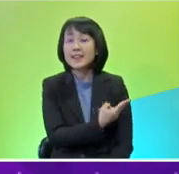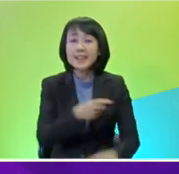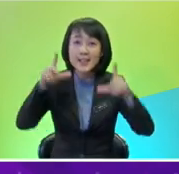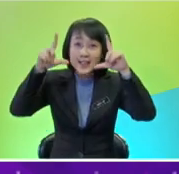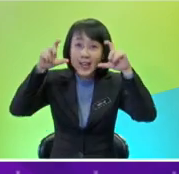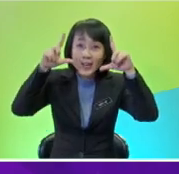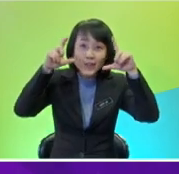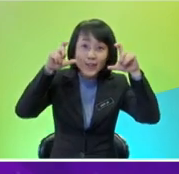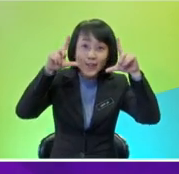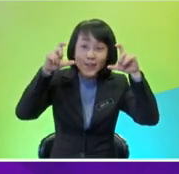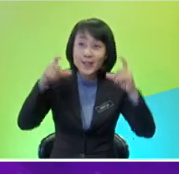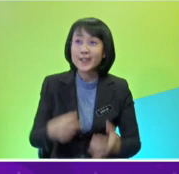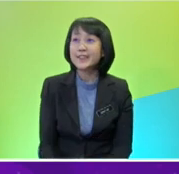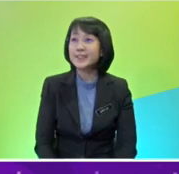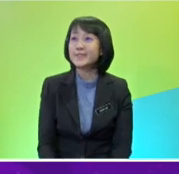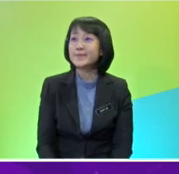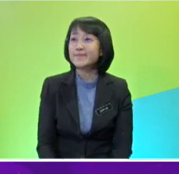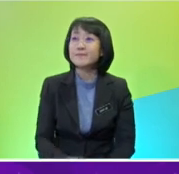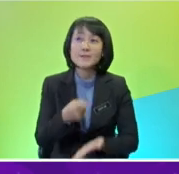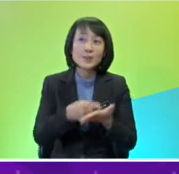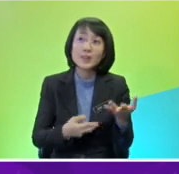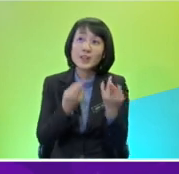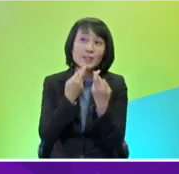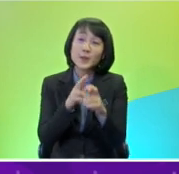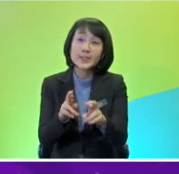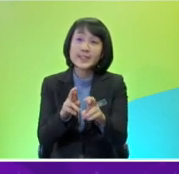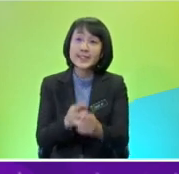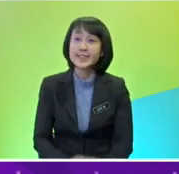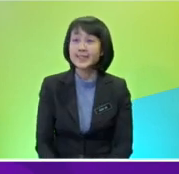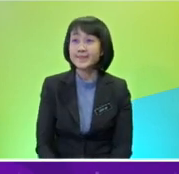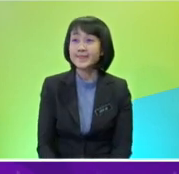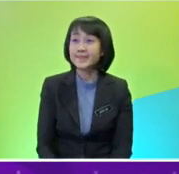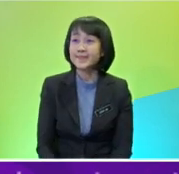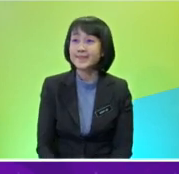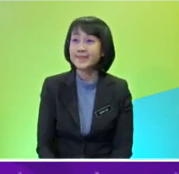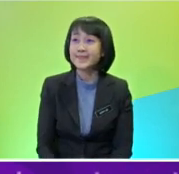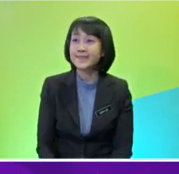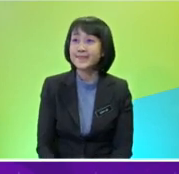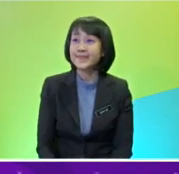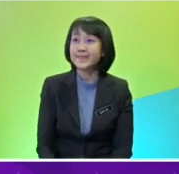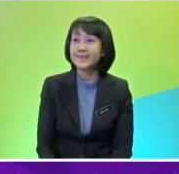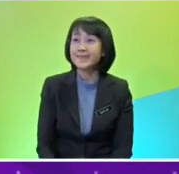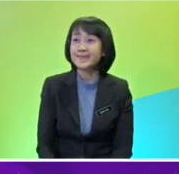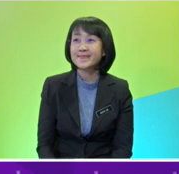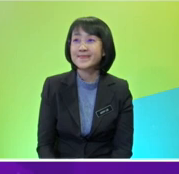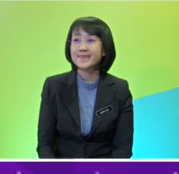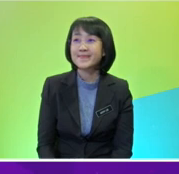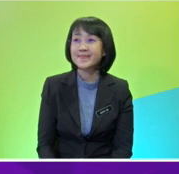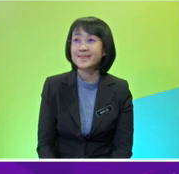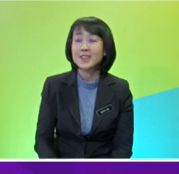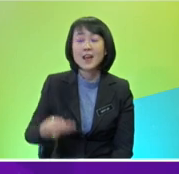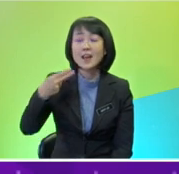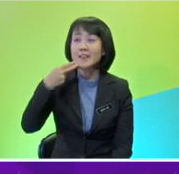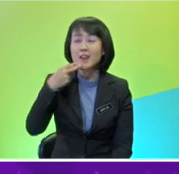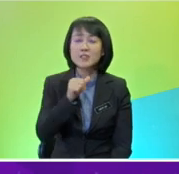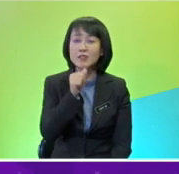photo. Okay, what are their responses? Okay. Ooh. Not sure. Hannah is not sure